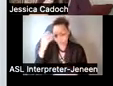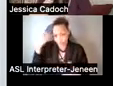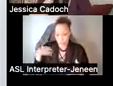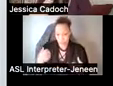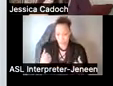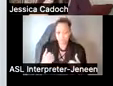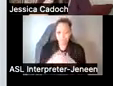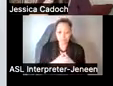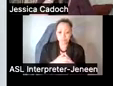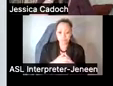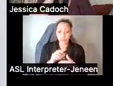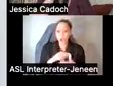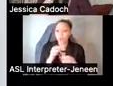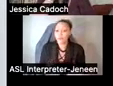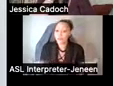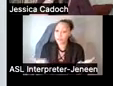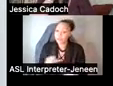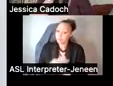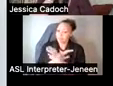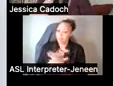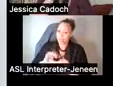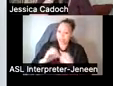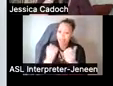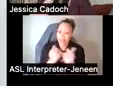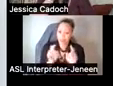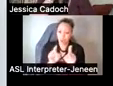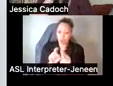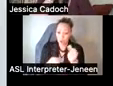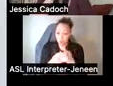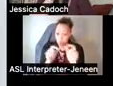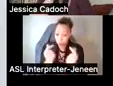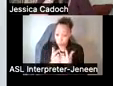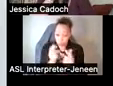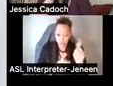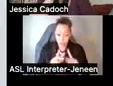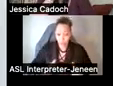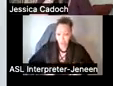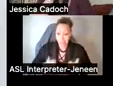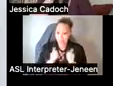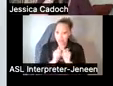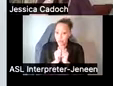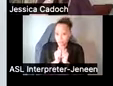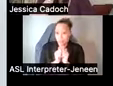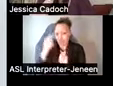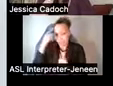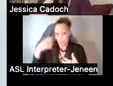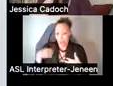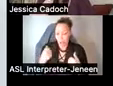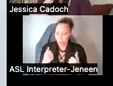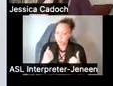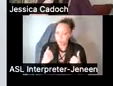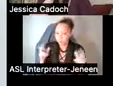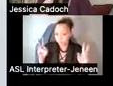virtual classes and support groups, both for people living with mental health issues and for anybody supporting someone living with a mental health issue.